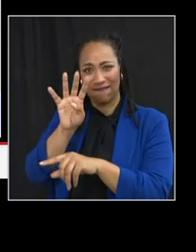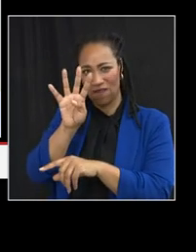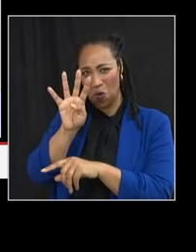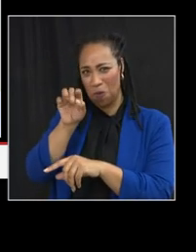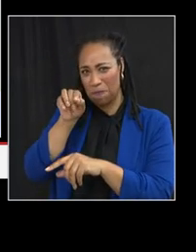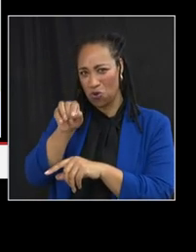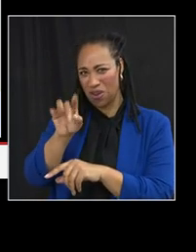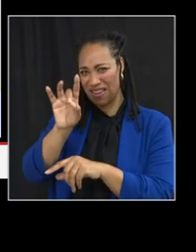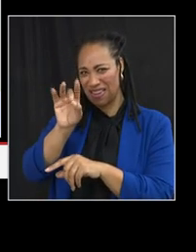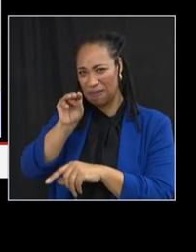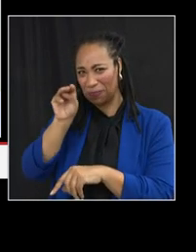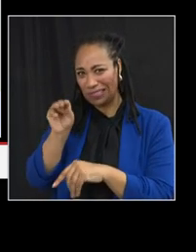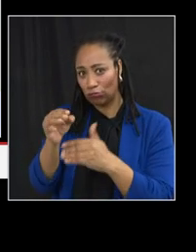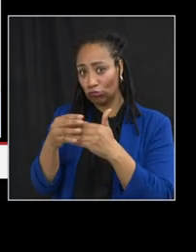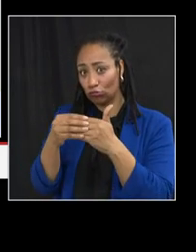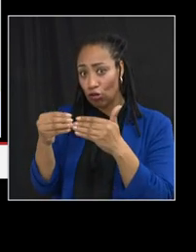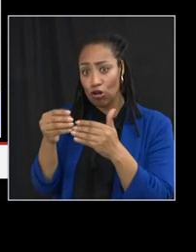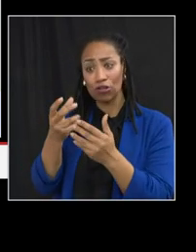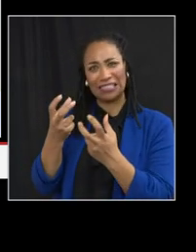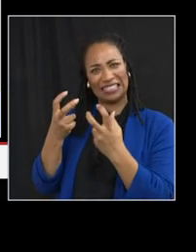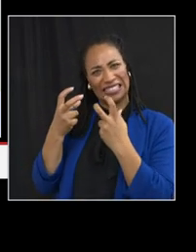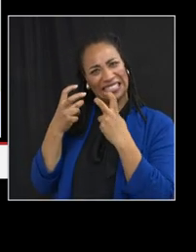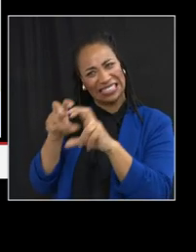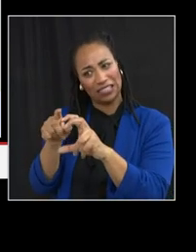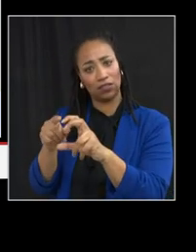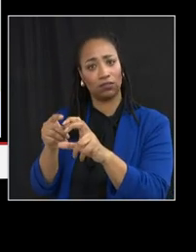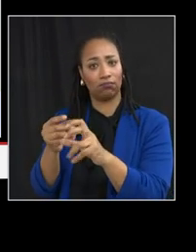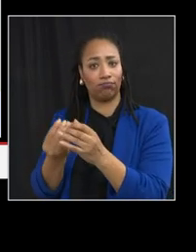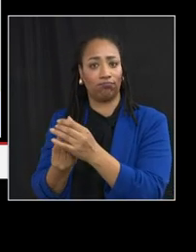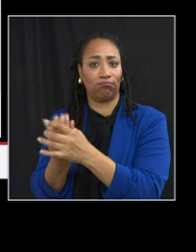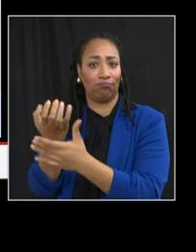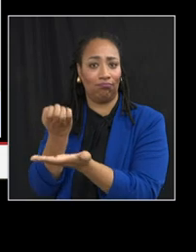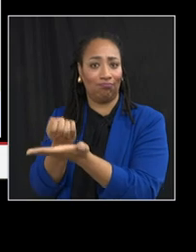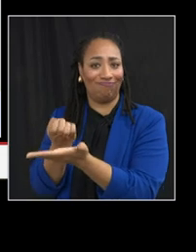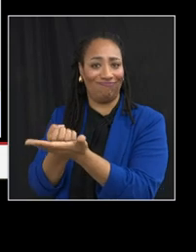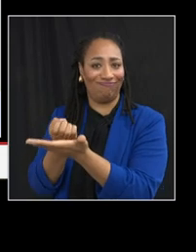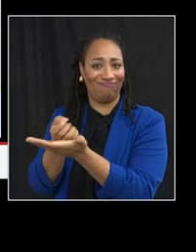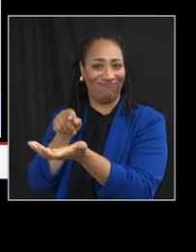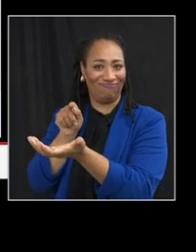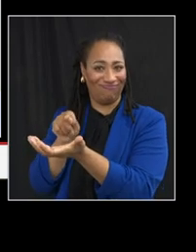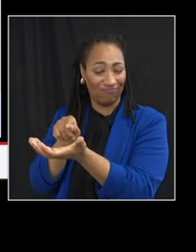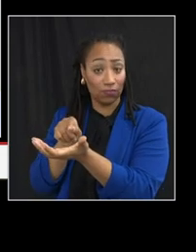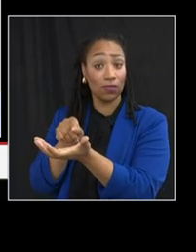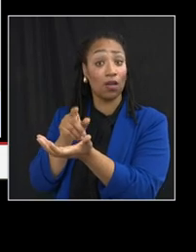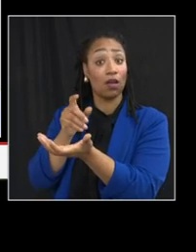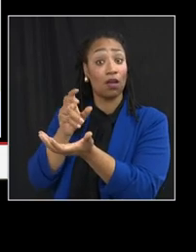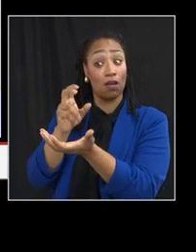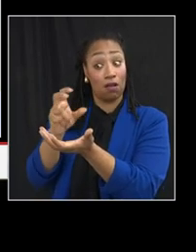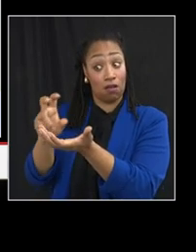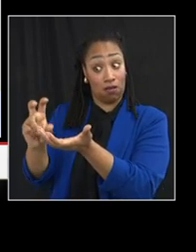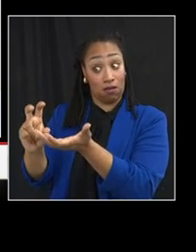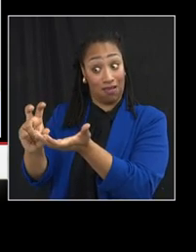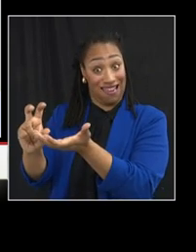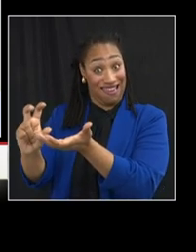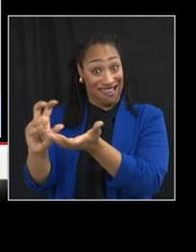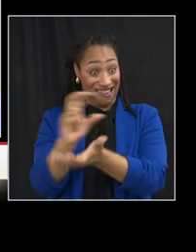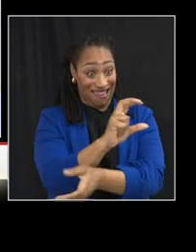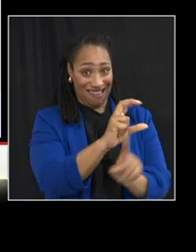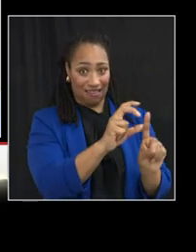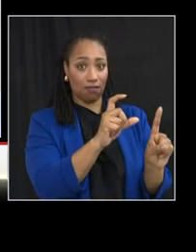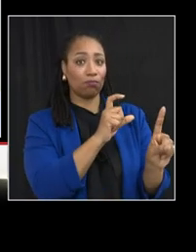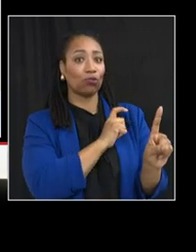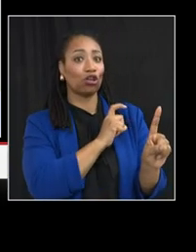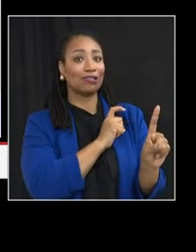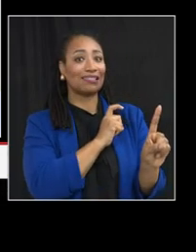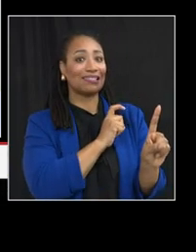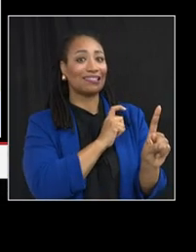crime-fighting technology to support our Metropolitan Police Department. Economic opportunity is a big focus of